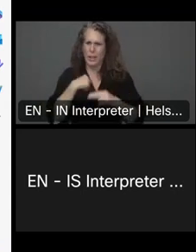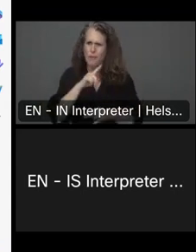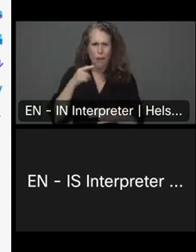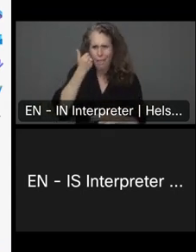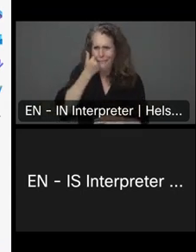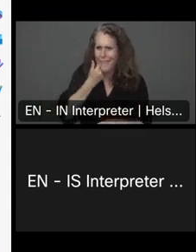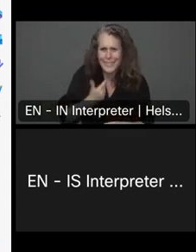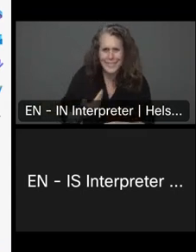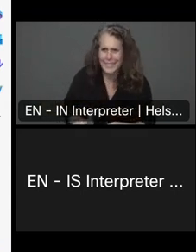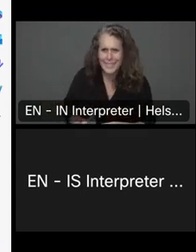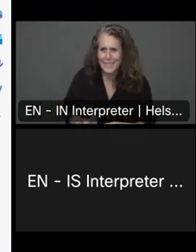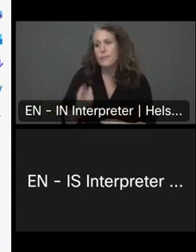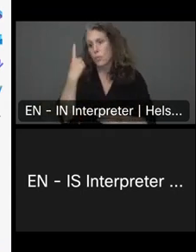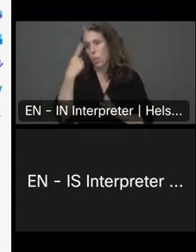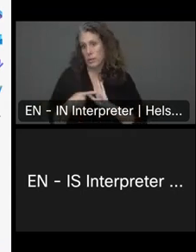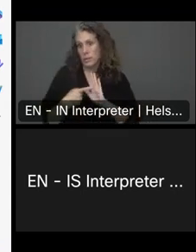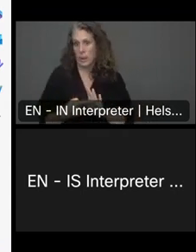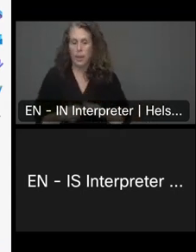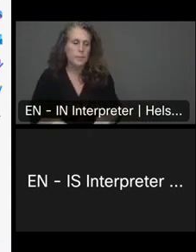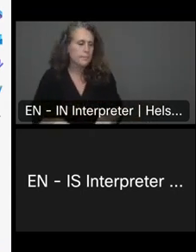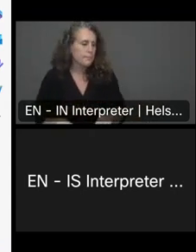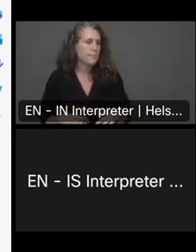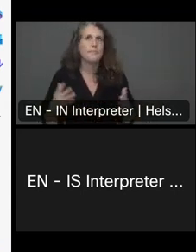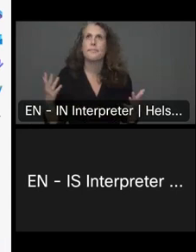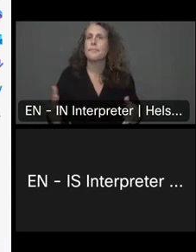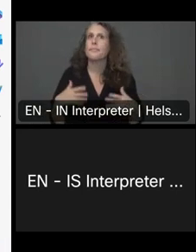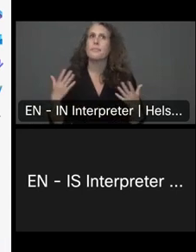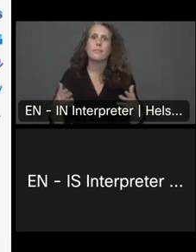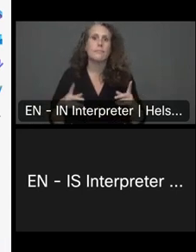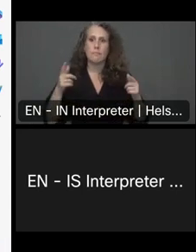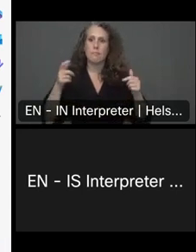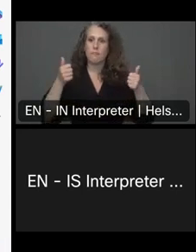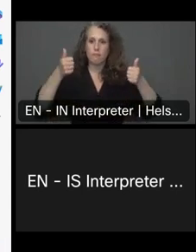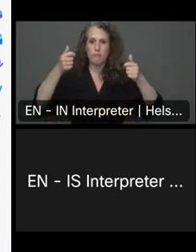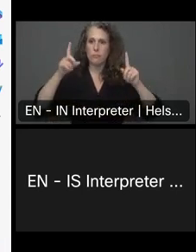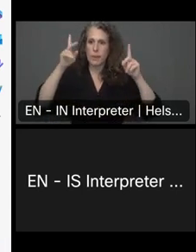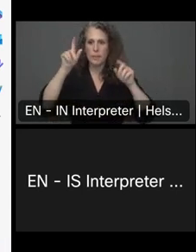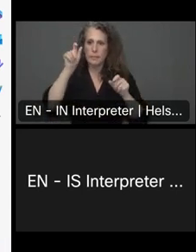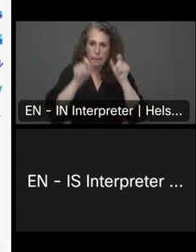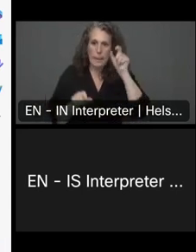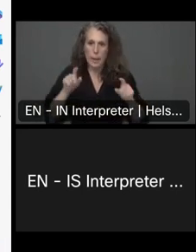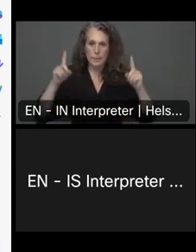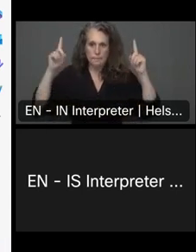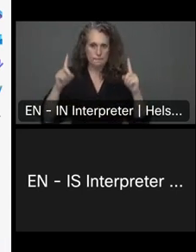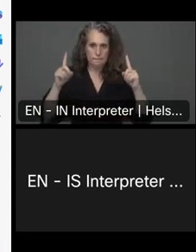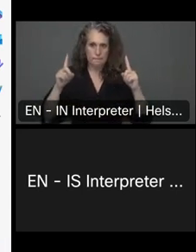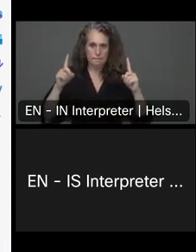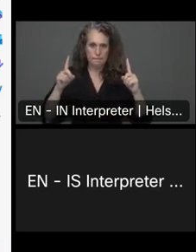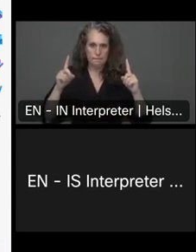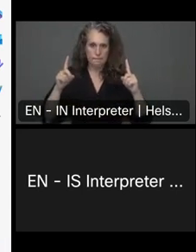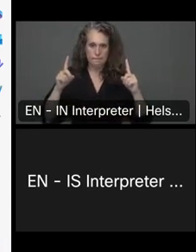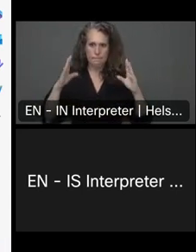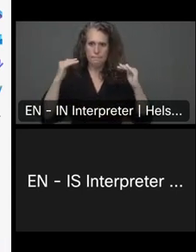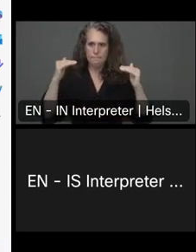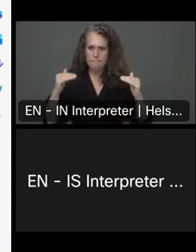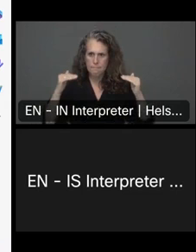Particularly in situations where you have discourse toward people of higher rank or higher